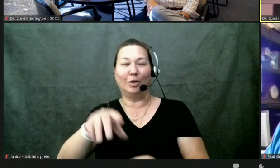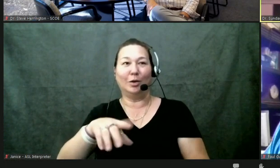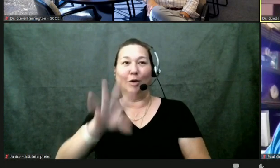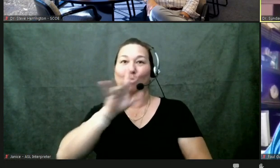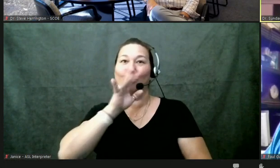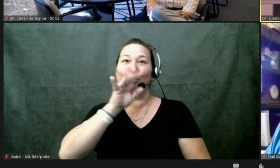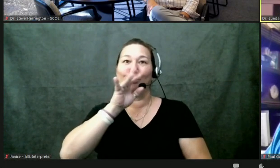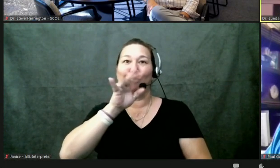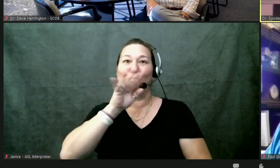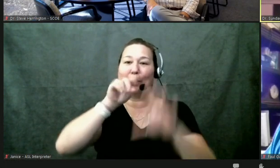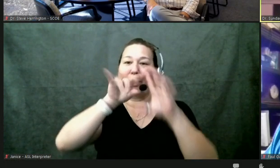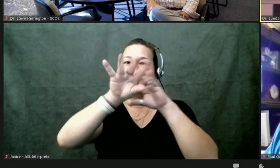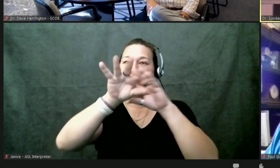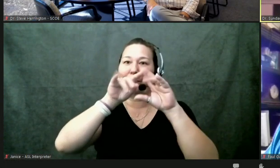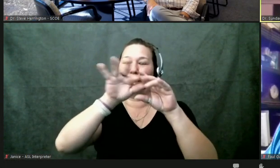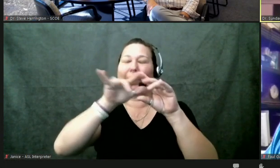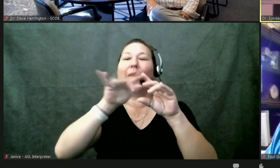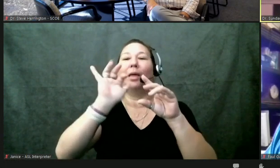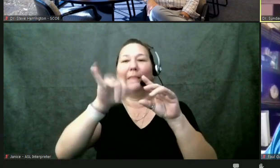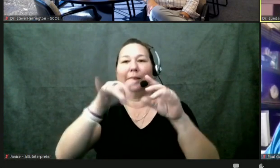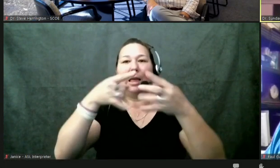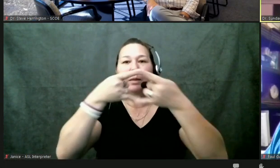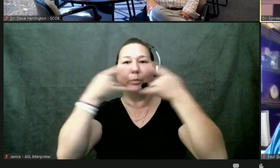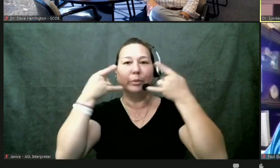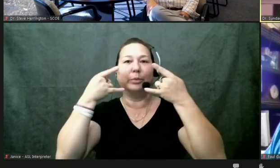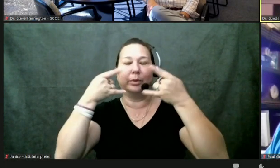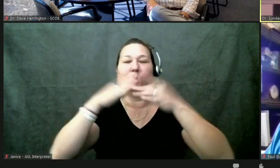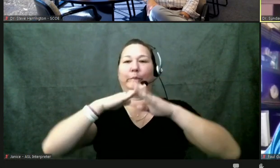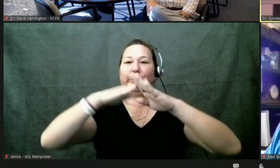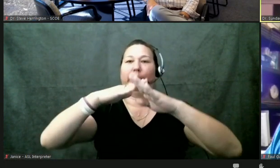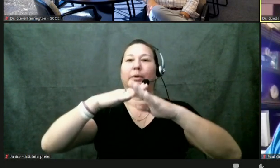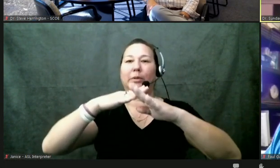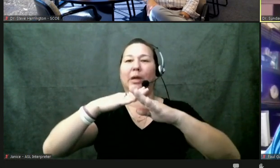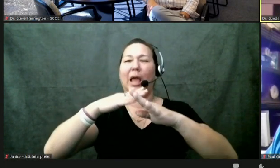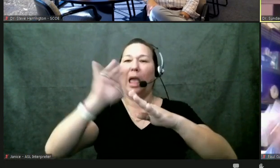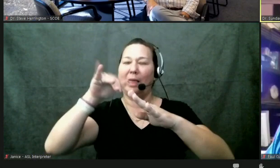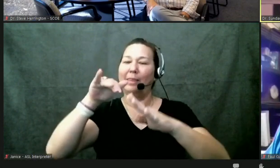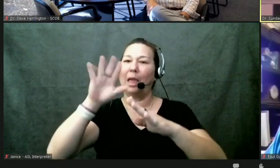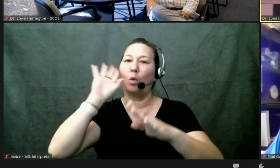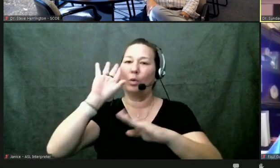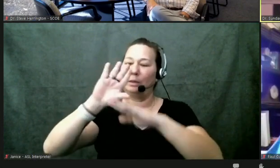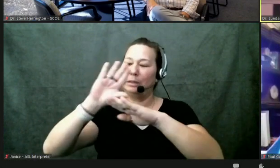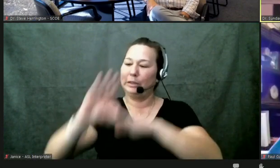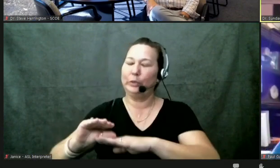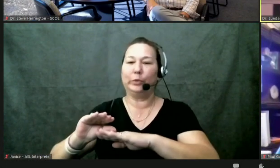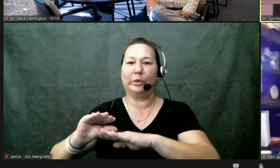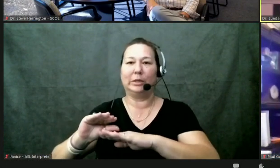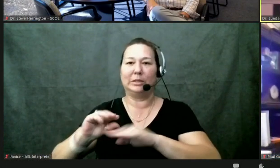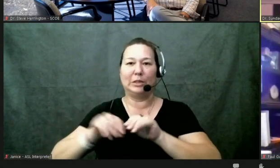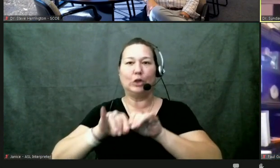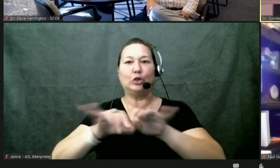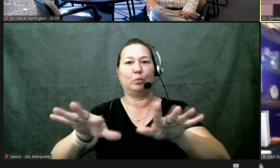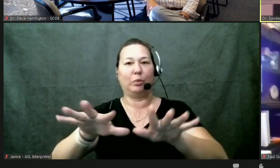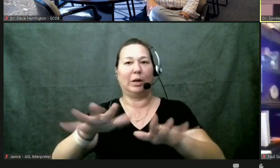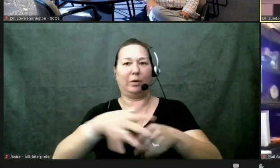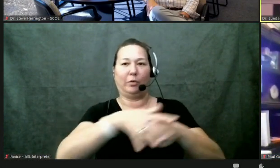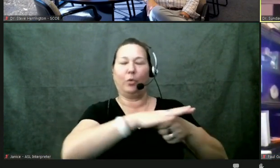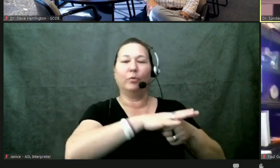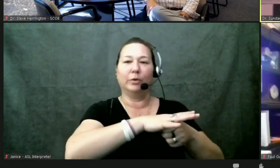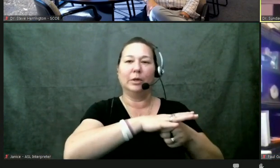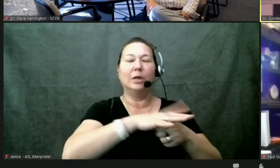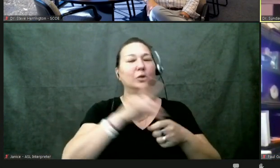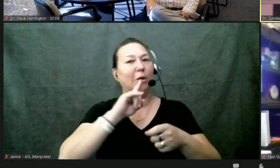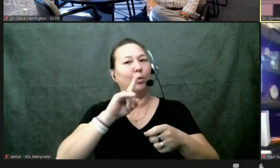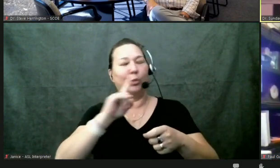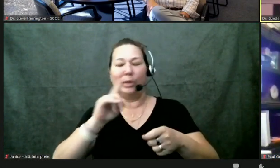in the community and try to ensure the decreased spread of COVID. So I really highly recommend